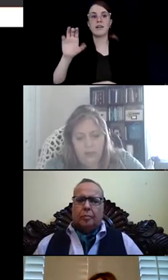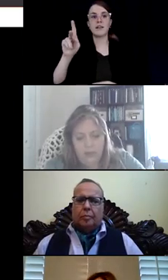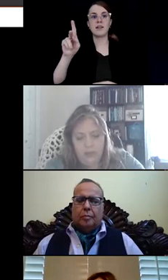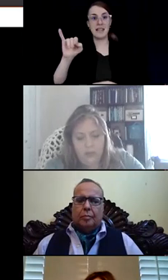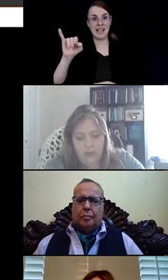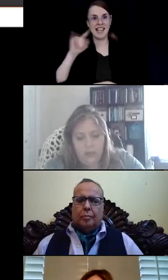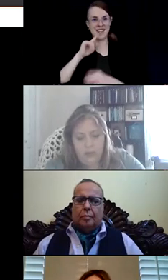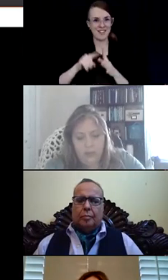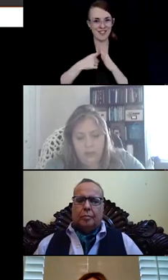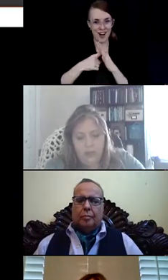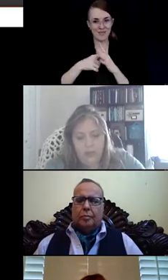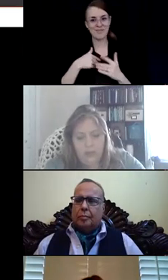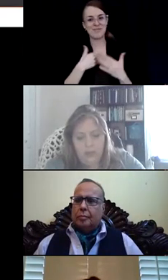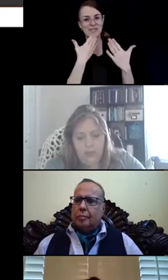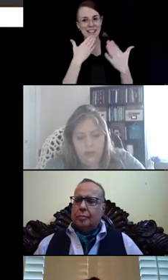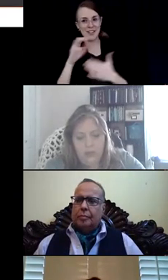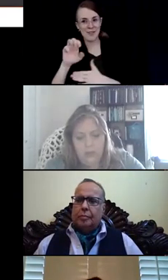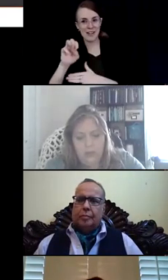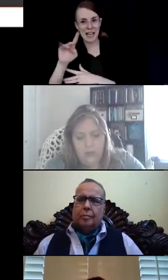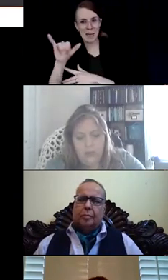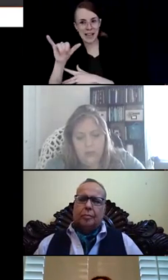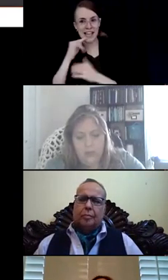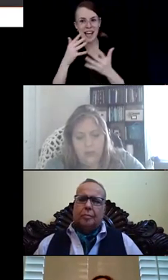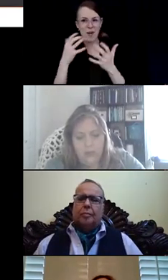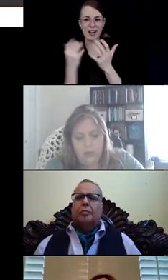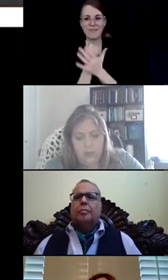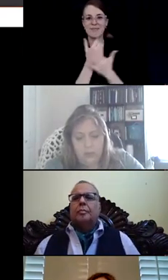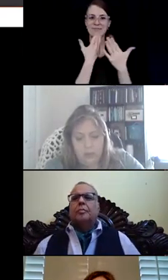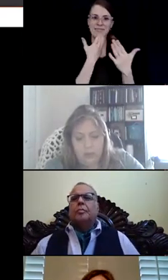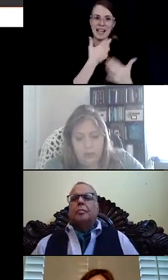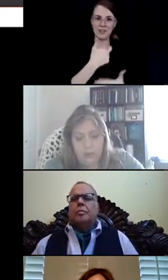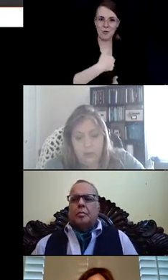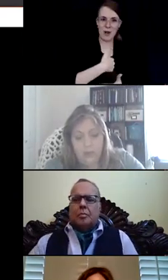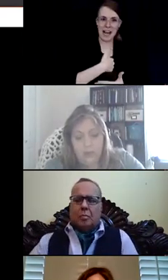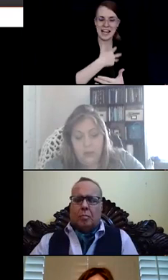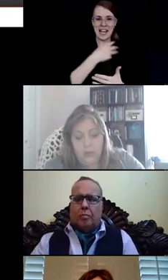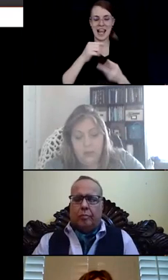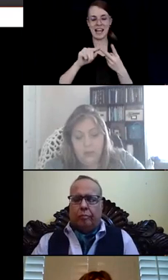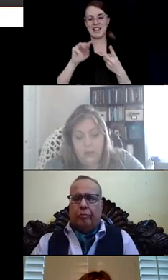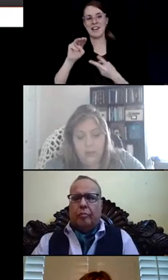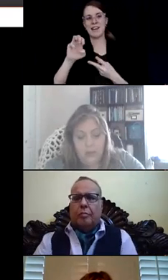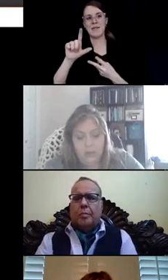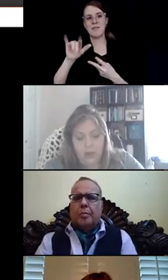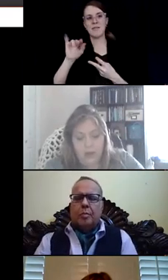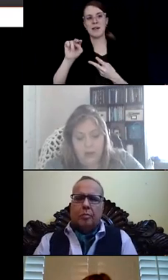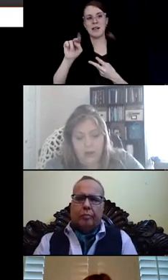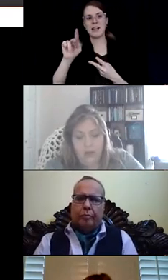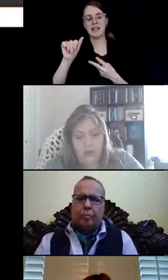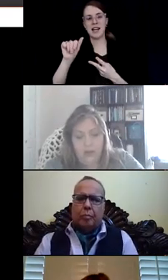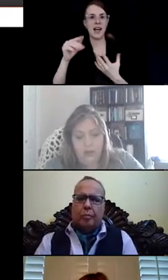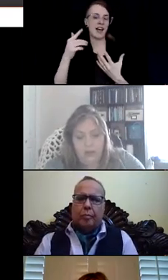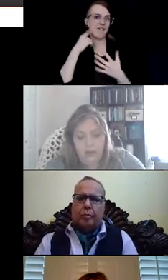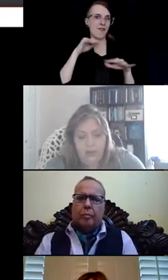Thank you, Emily. And I want to give a special thanks to Randy and Melinda for having us today. What a neat way to celebrate the